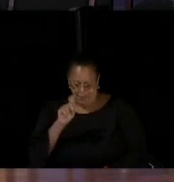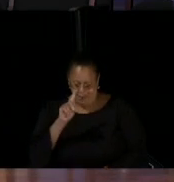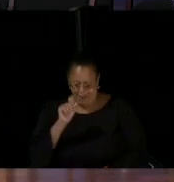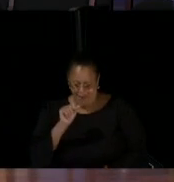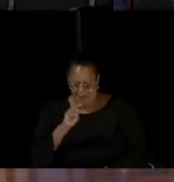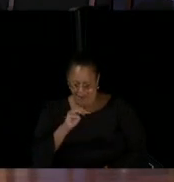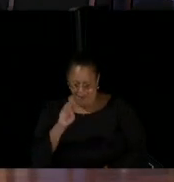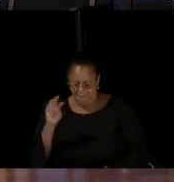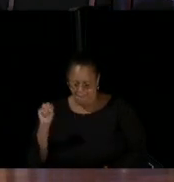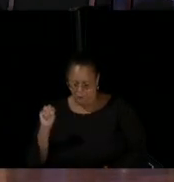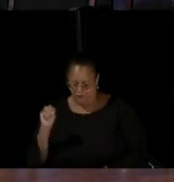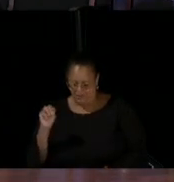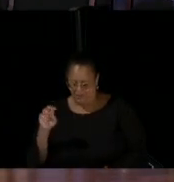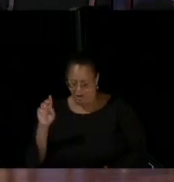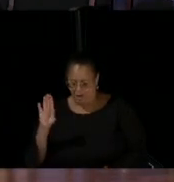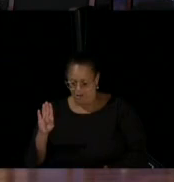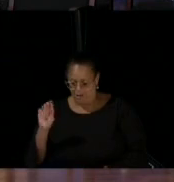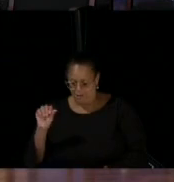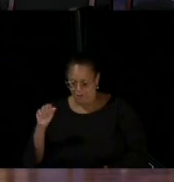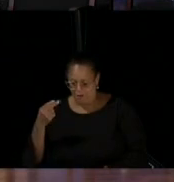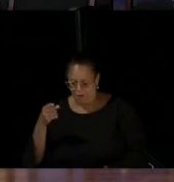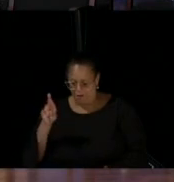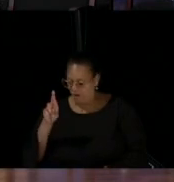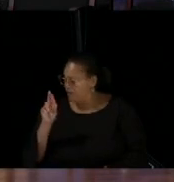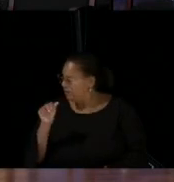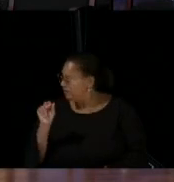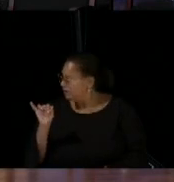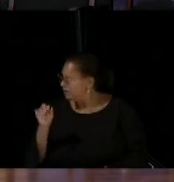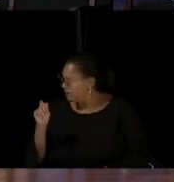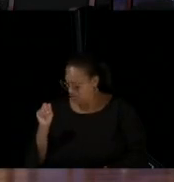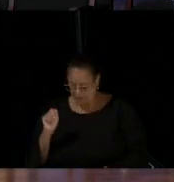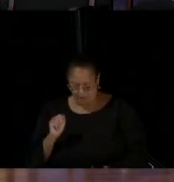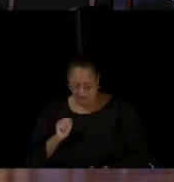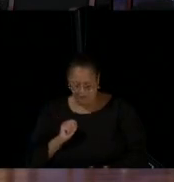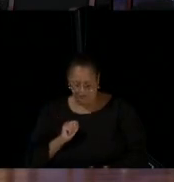Adam Mustafa Bahrain.